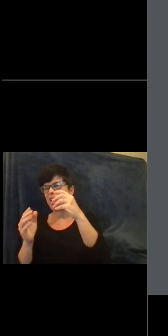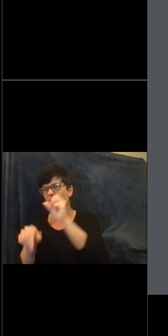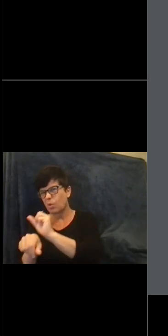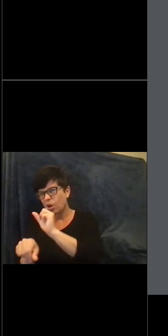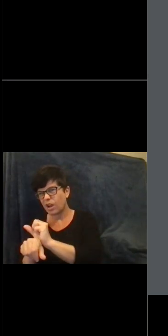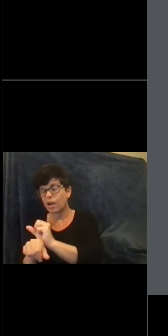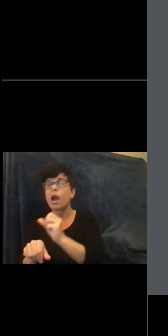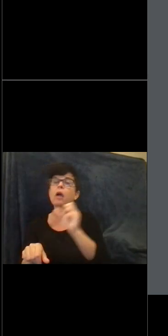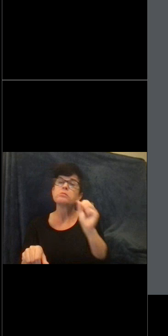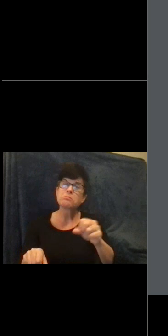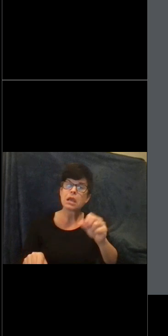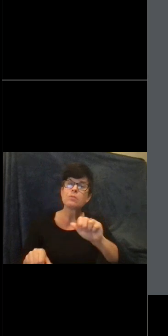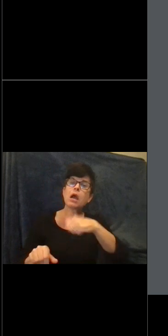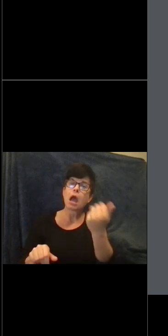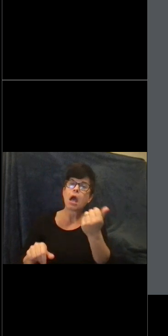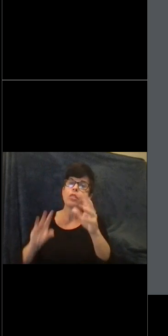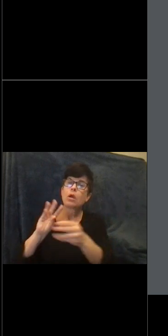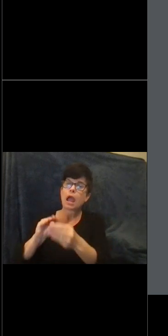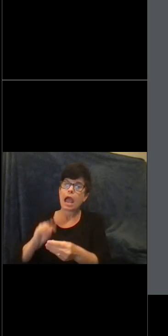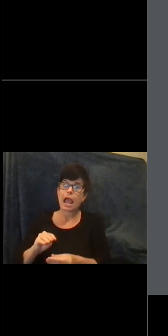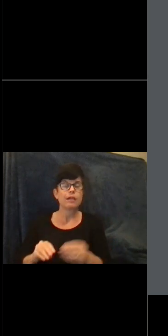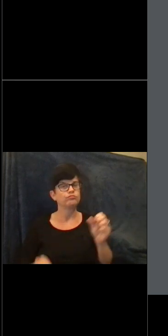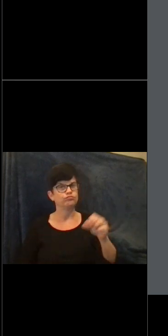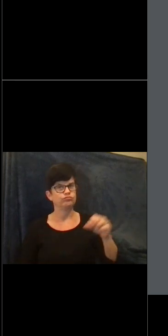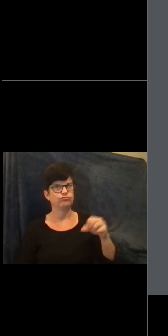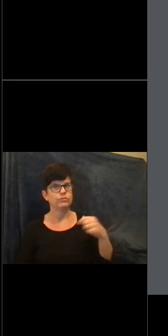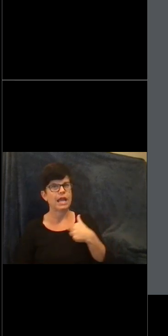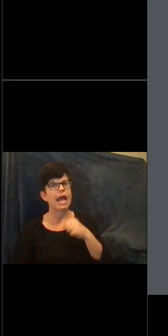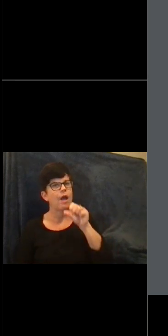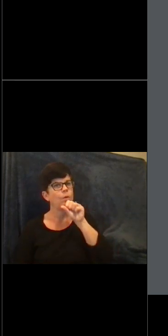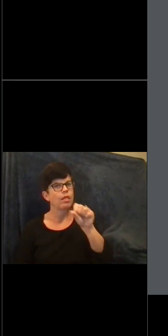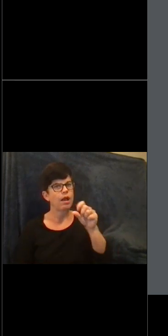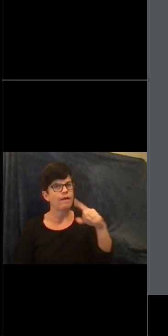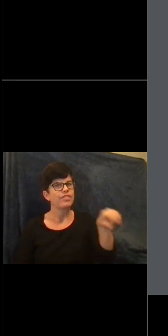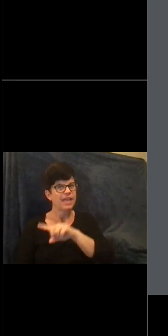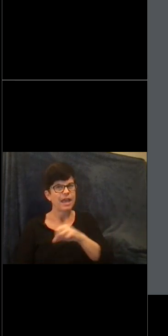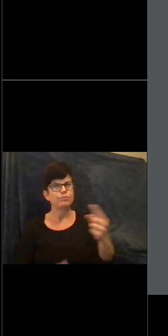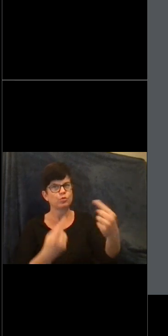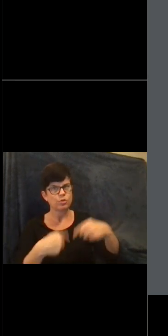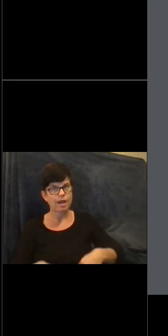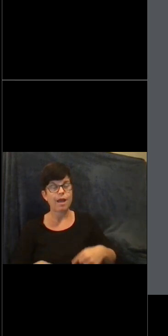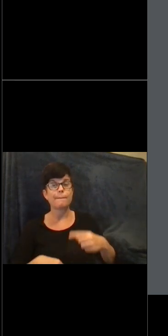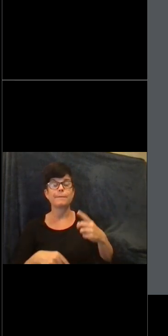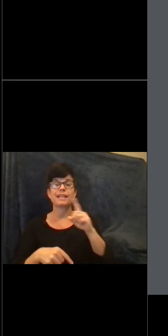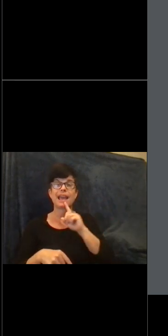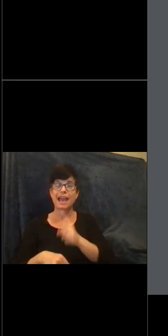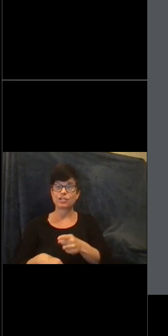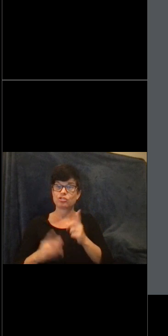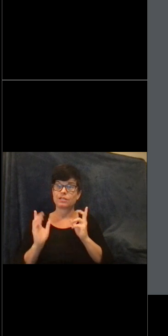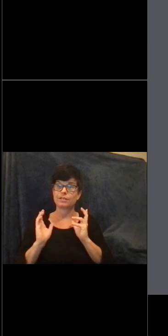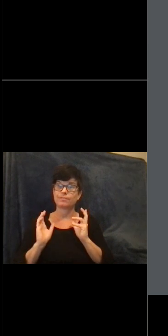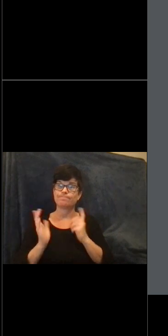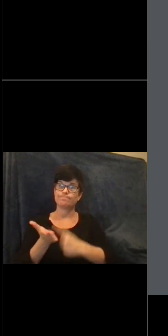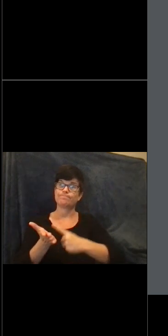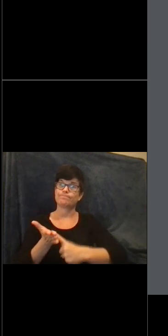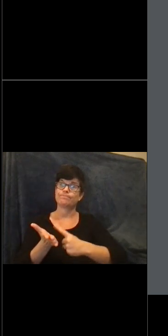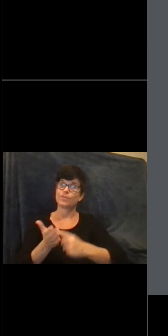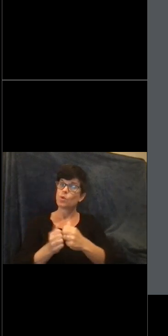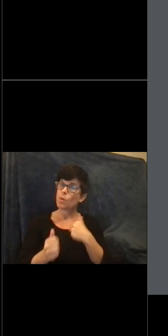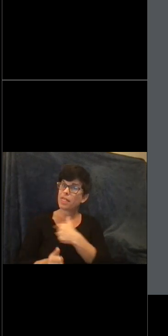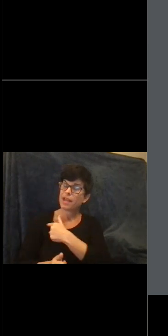you can look at. Yeah, I would love them to come and actually talk to us about what the feedback